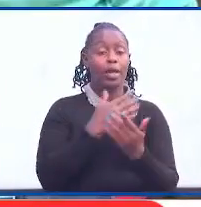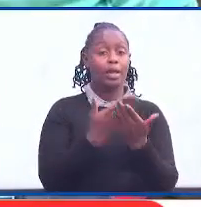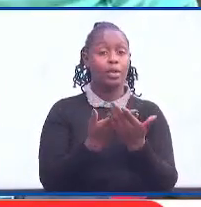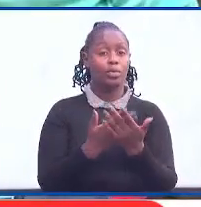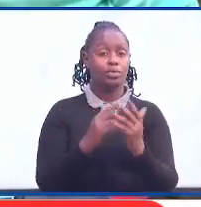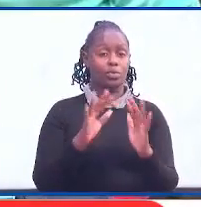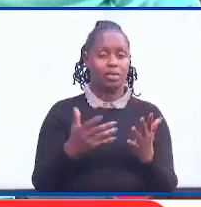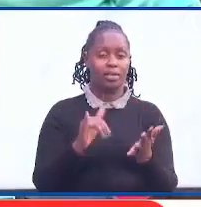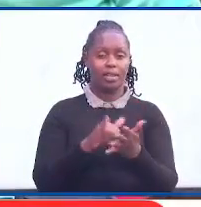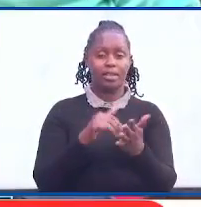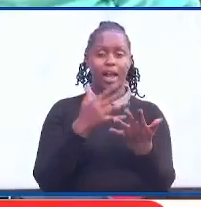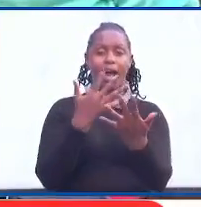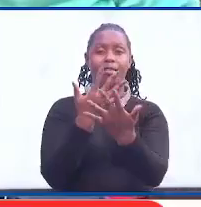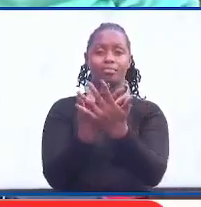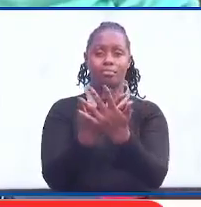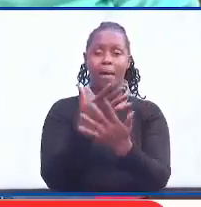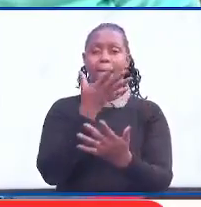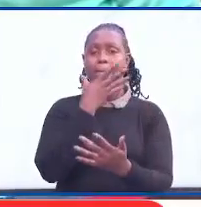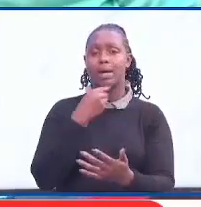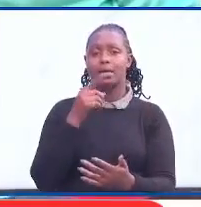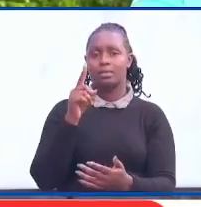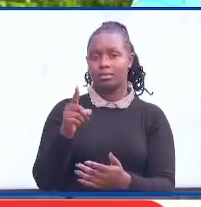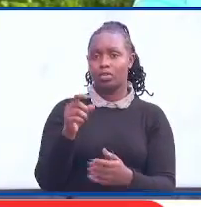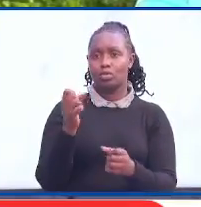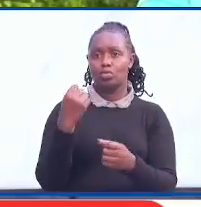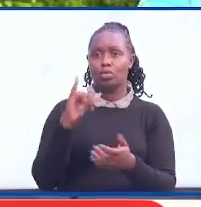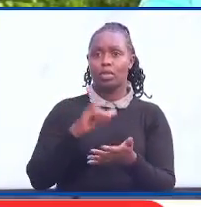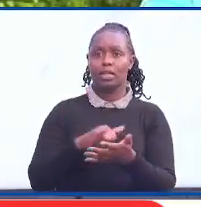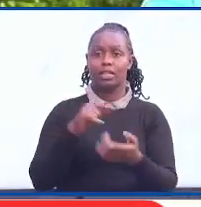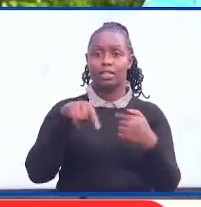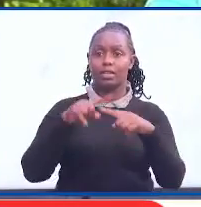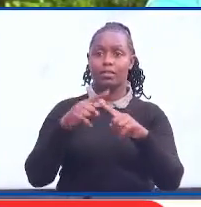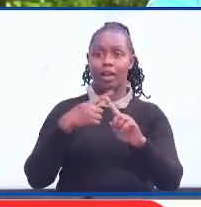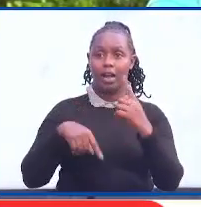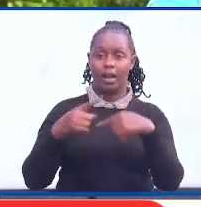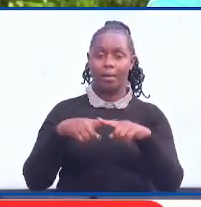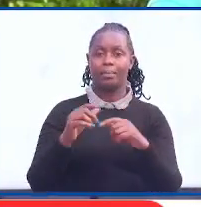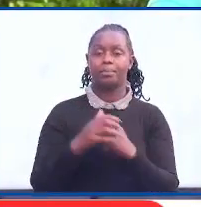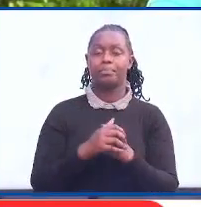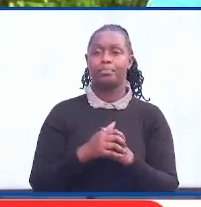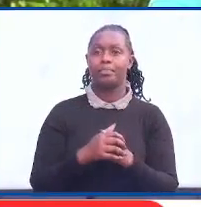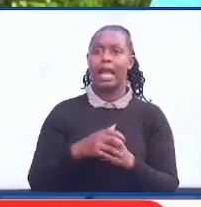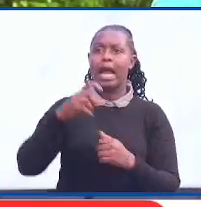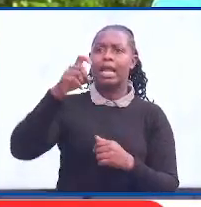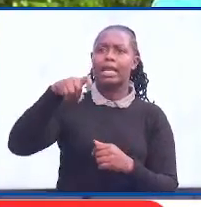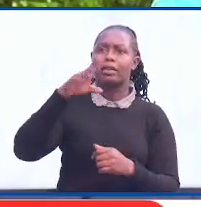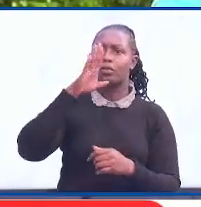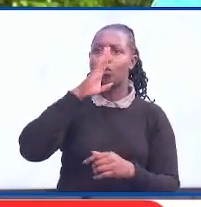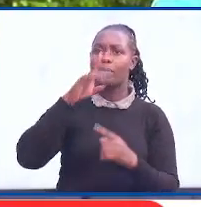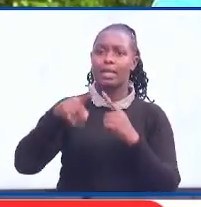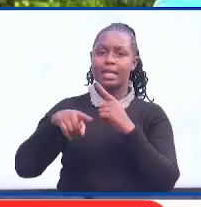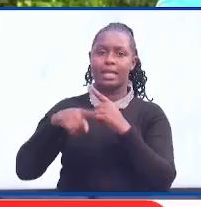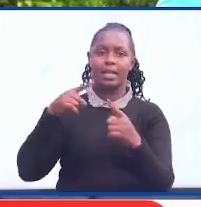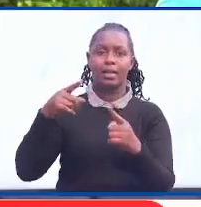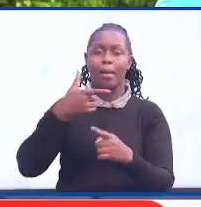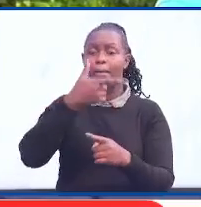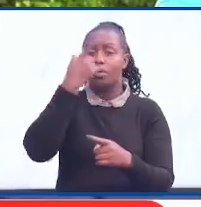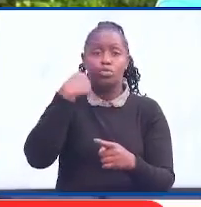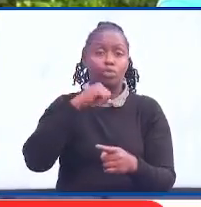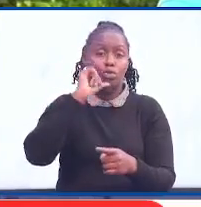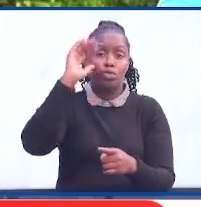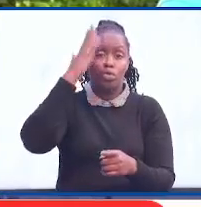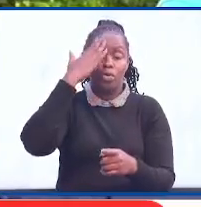ashikwe, afungiwe, ashike adabu. Wawa auawe. Juu hatujui vile